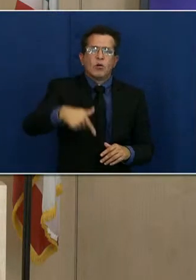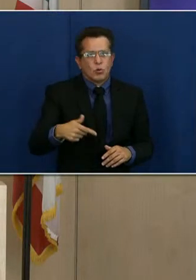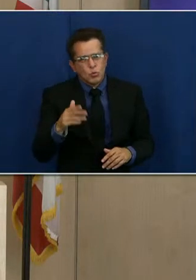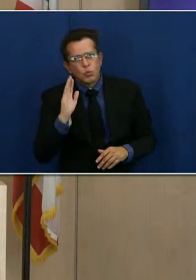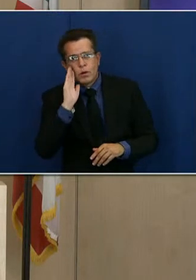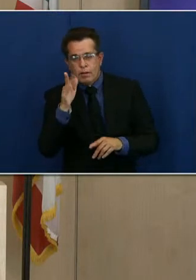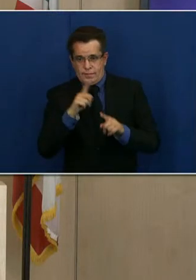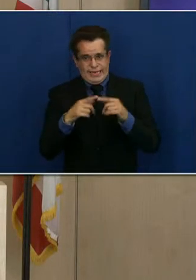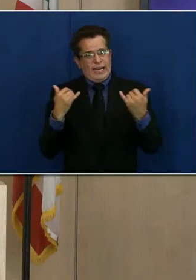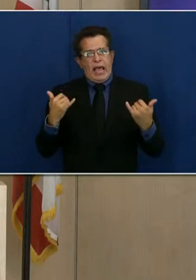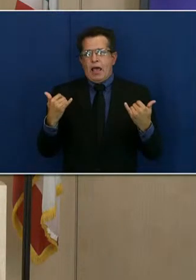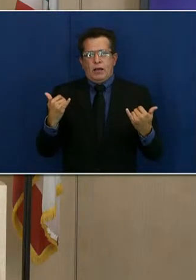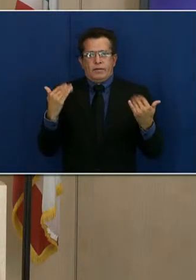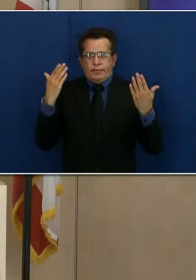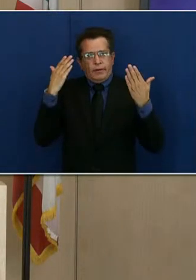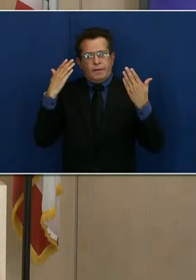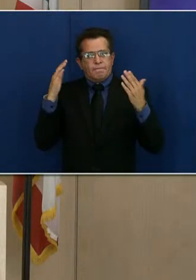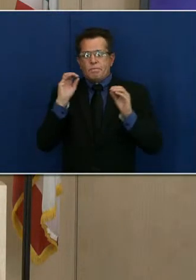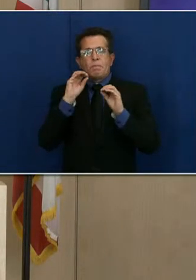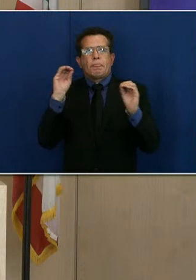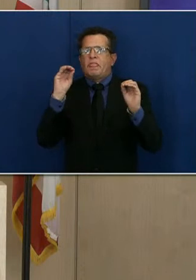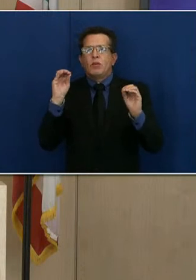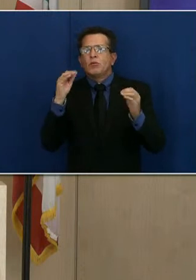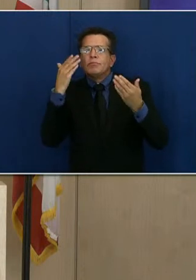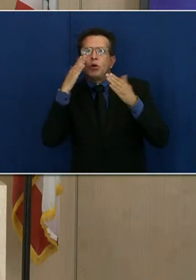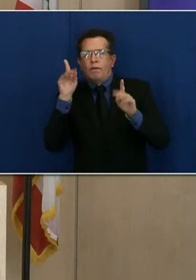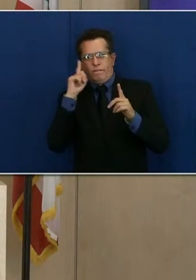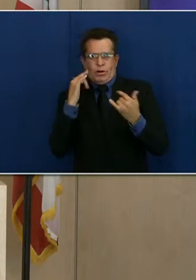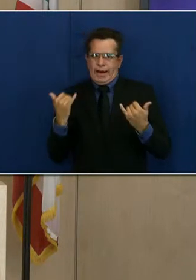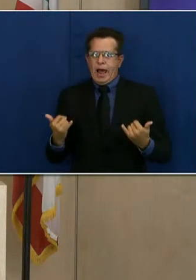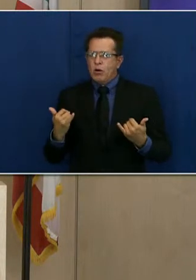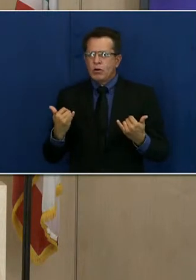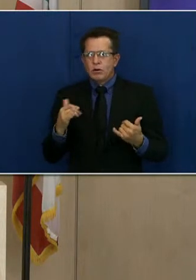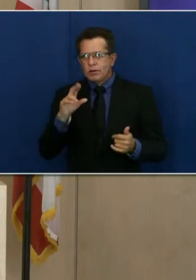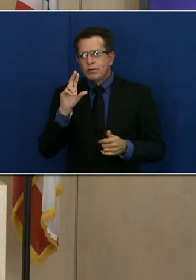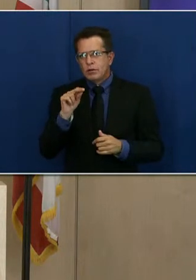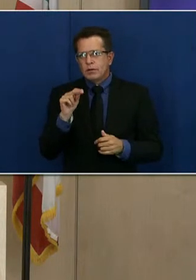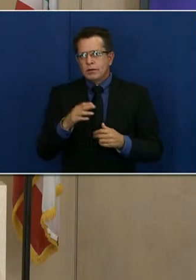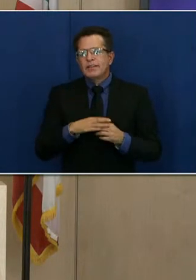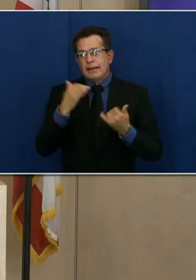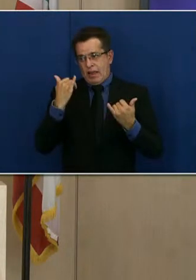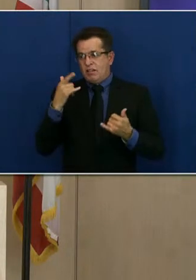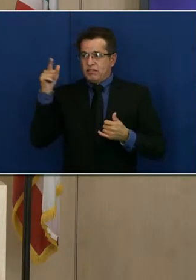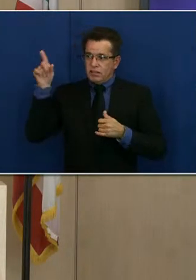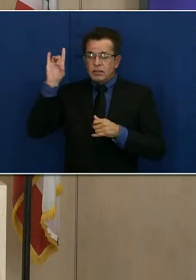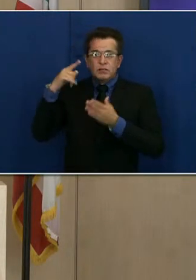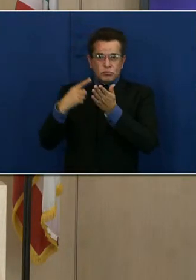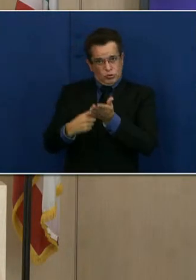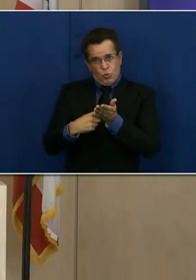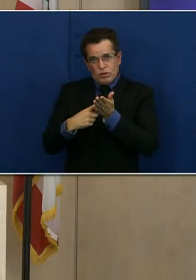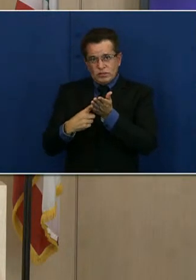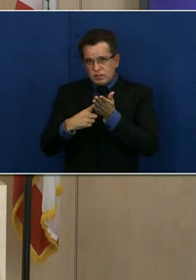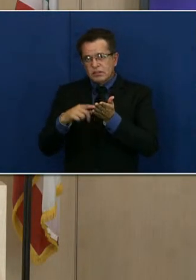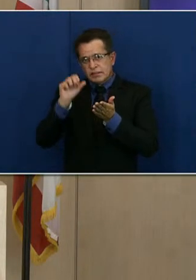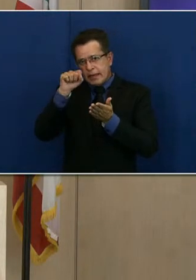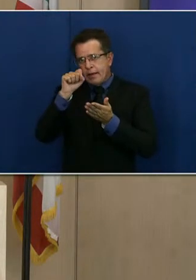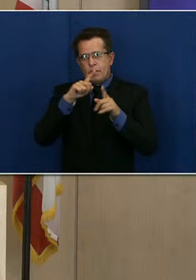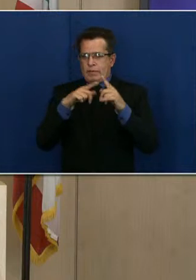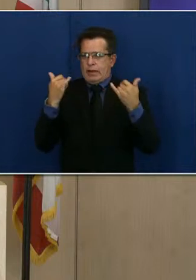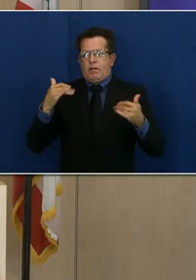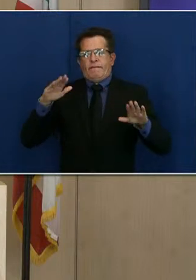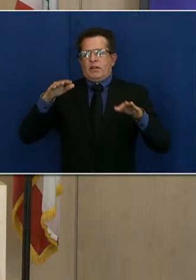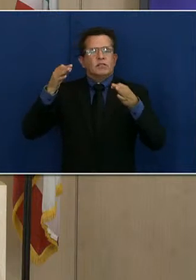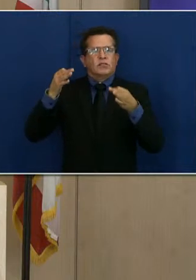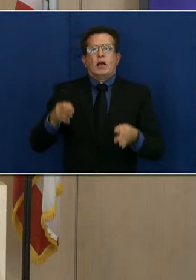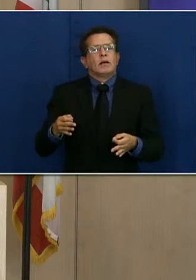now, there is no such guidance for that. It's certainly, I'm sure, being thought about, but we do not have any specific